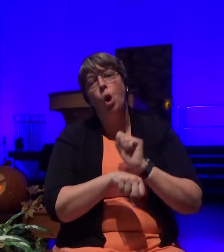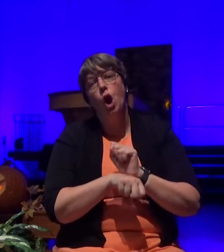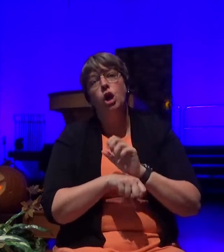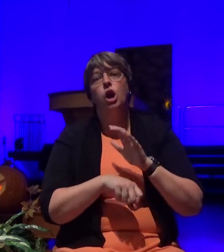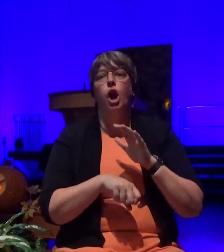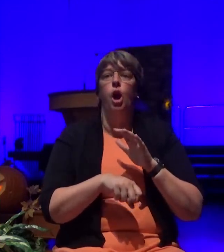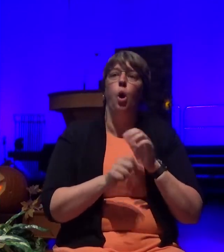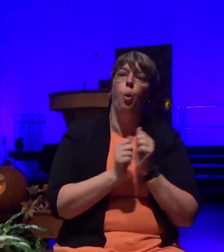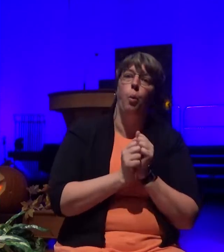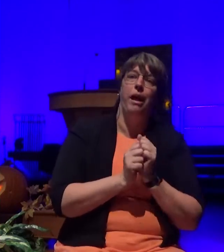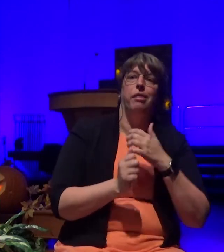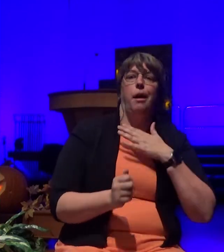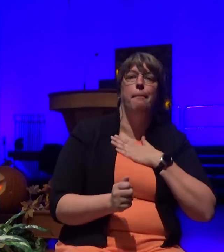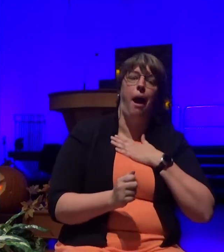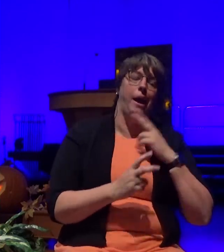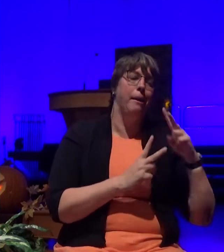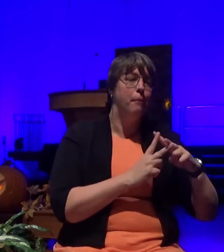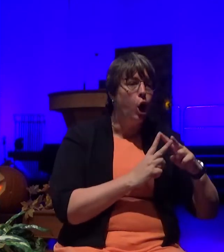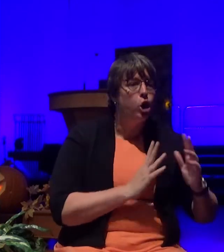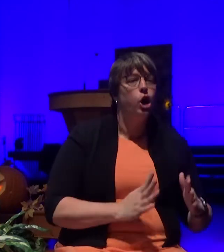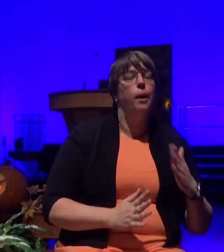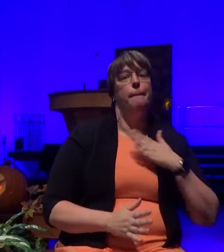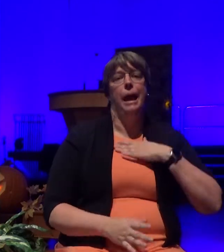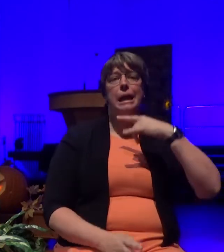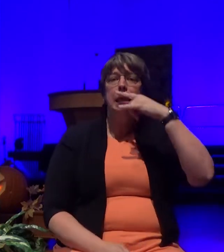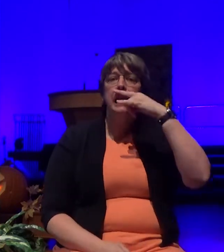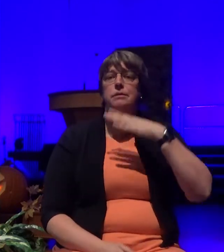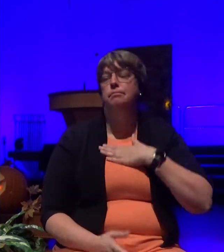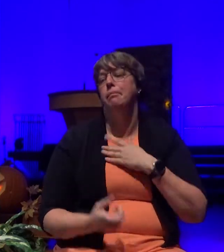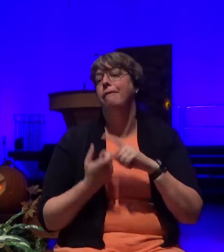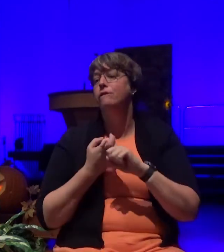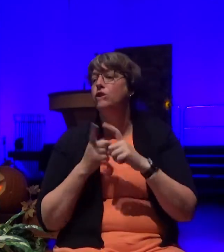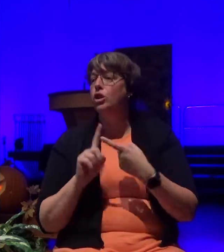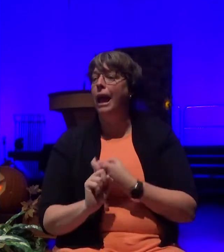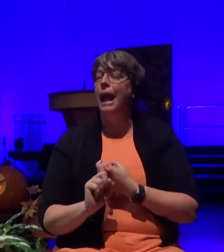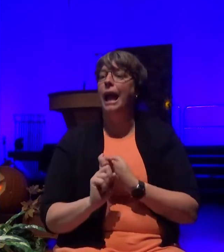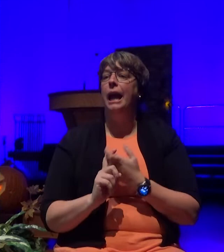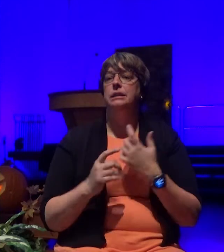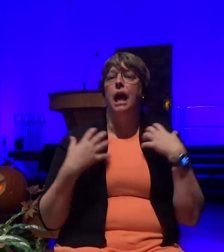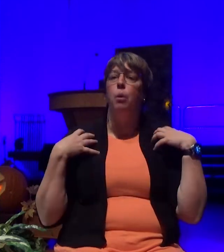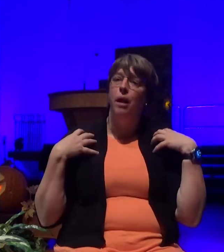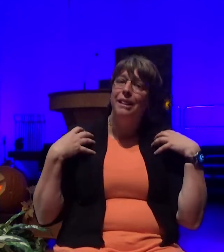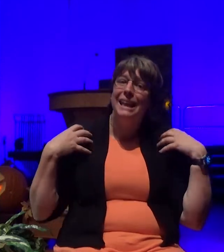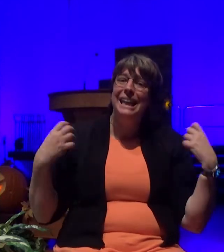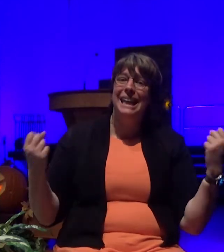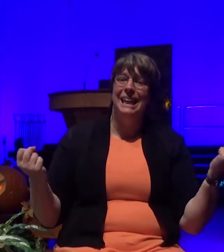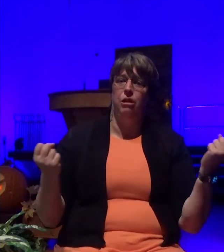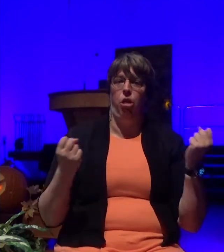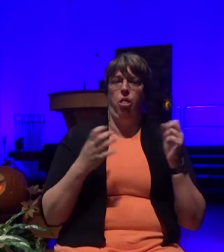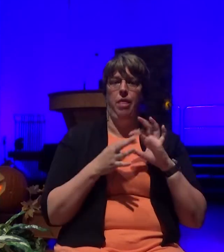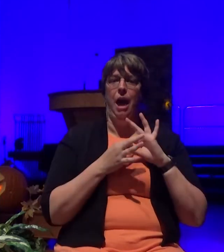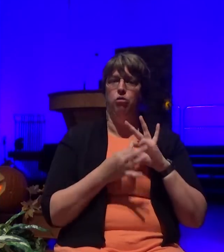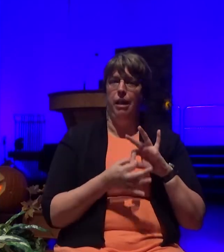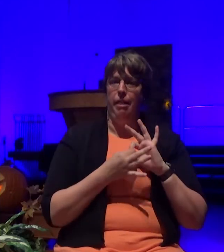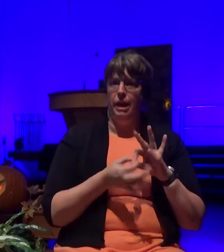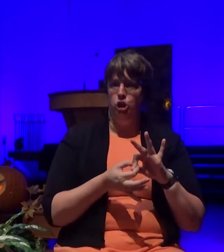partner and my kids and my friends to heal our relationship so that it can be a full expression